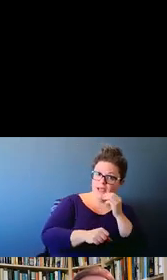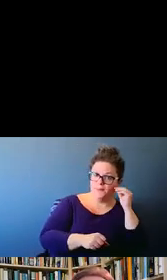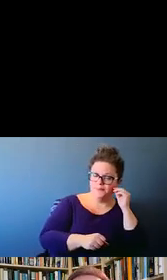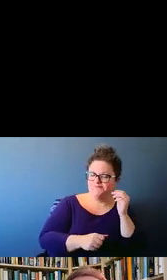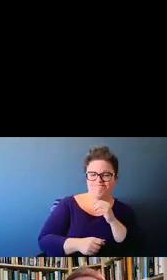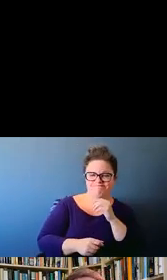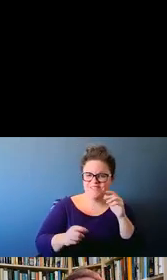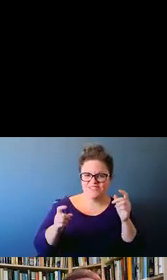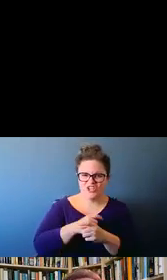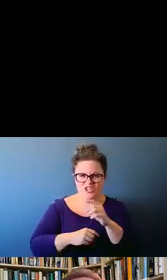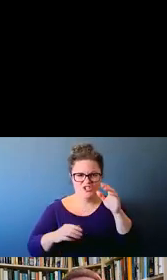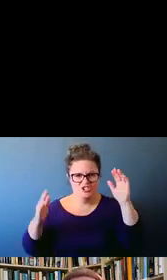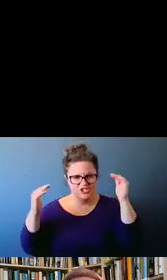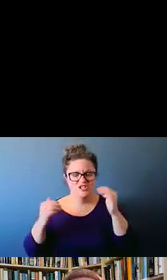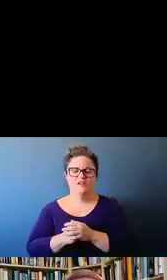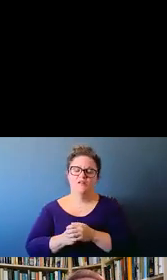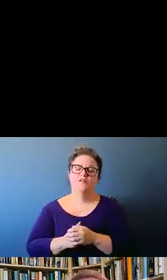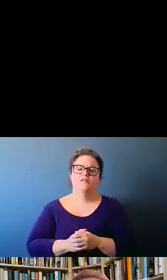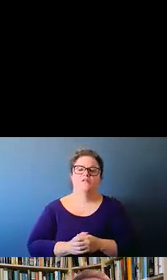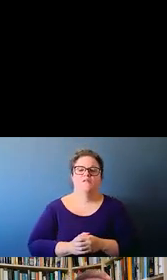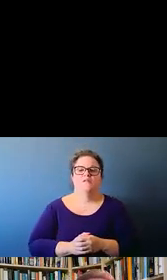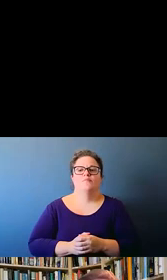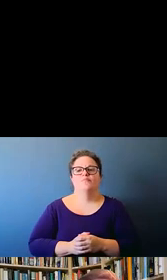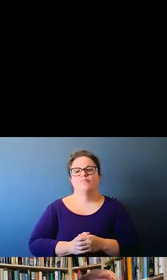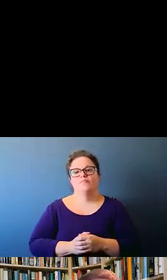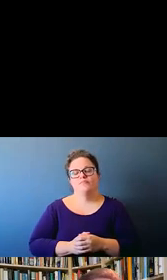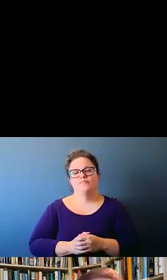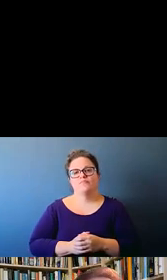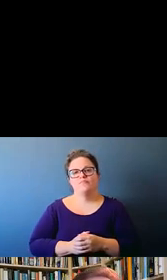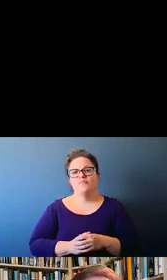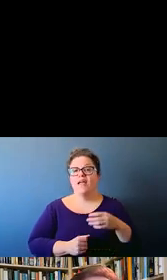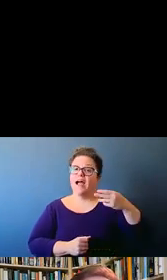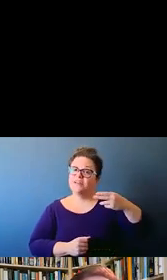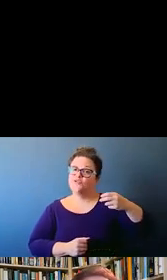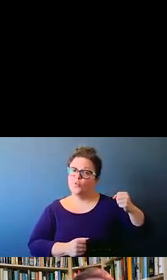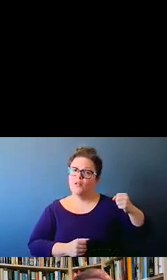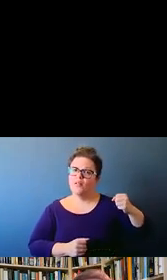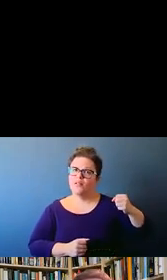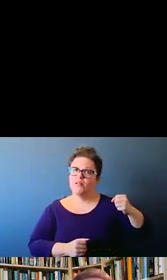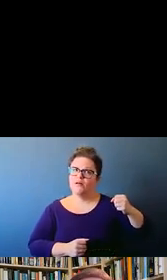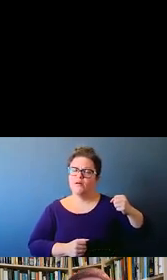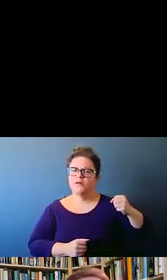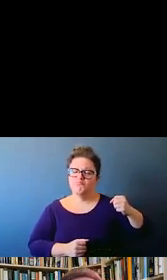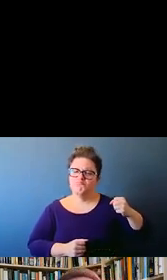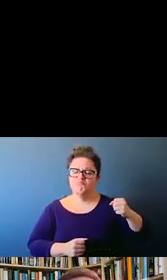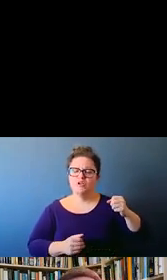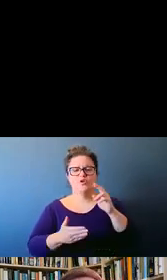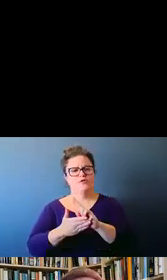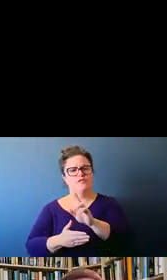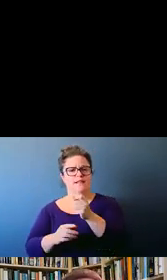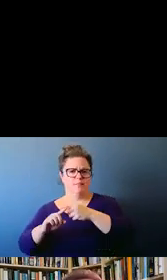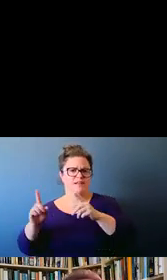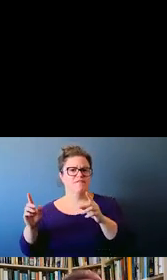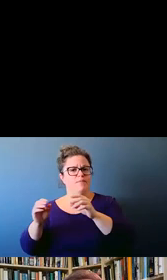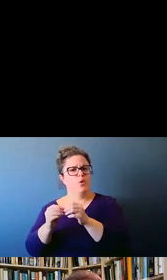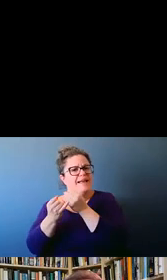the independent nature of university studies versus what you might have been used to in high school. University has always been a little